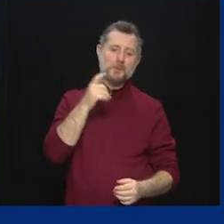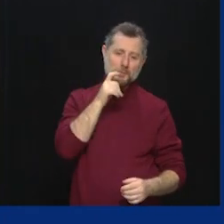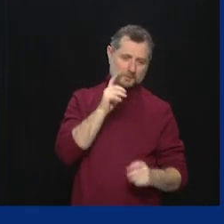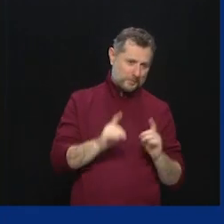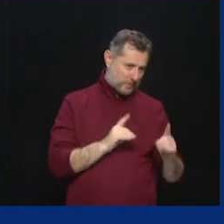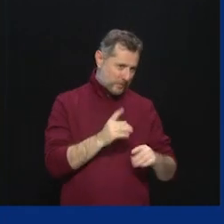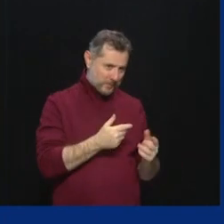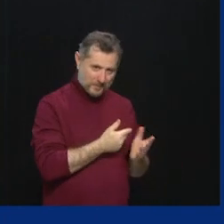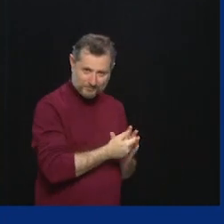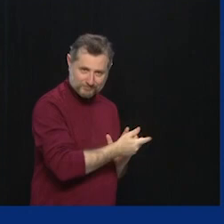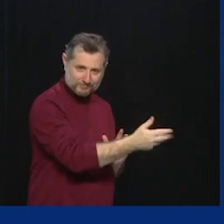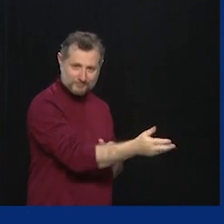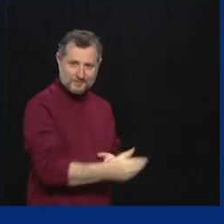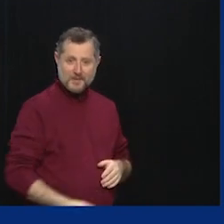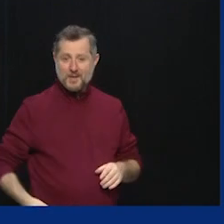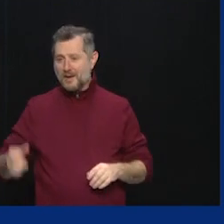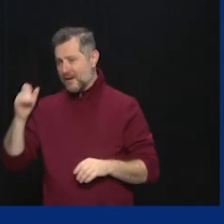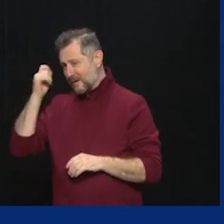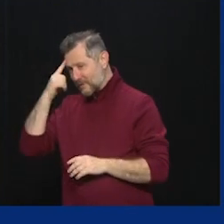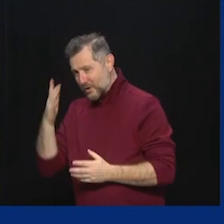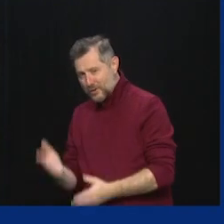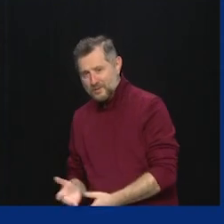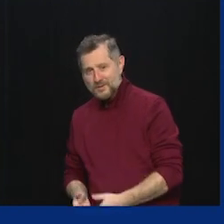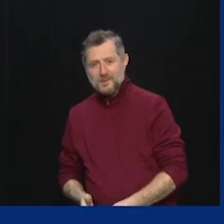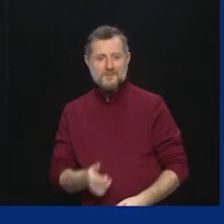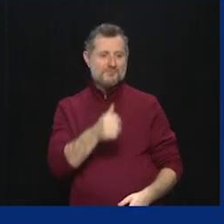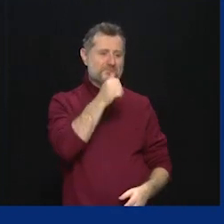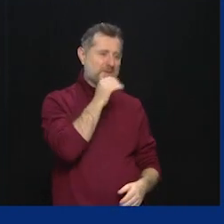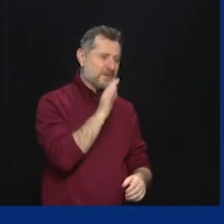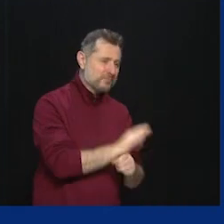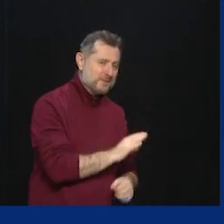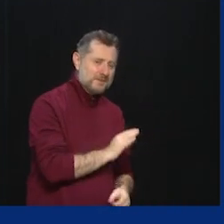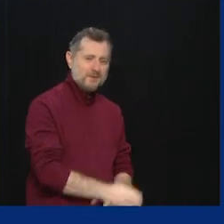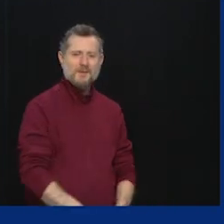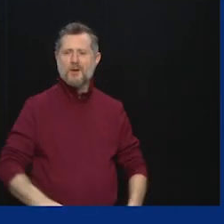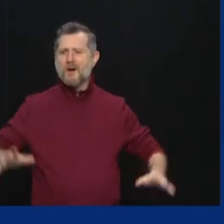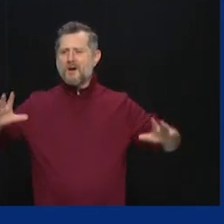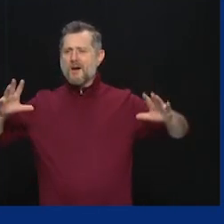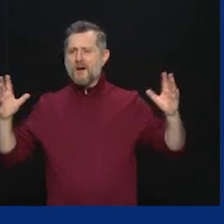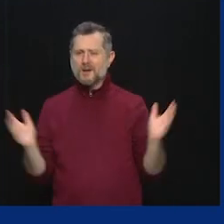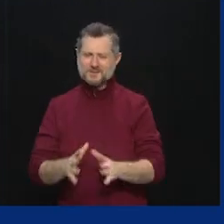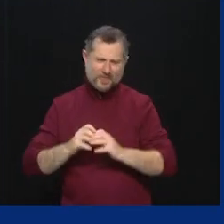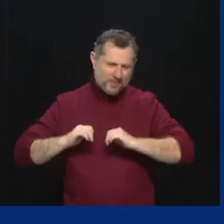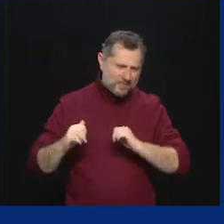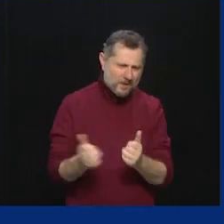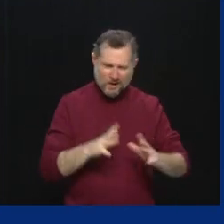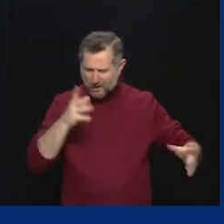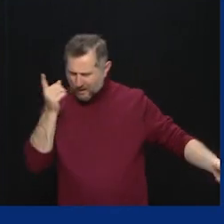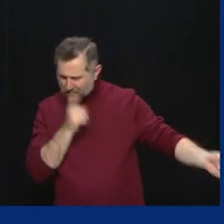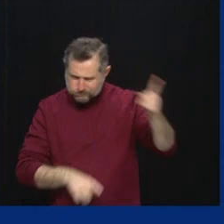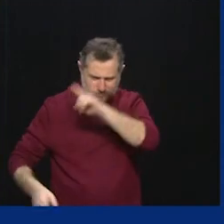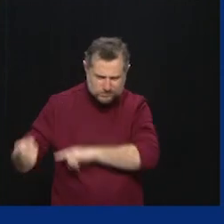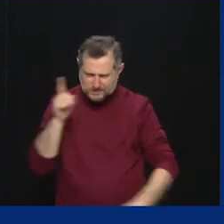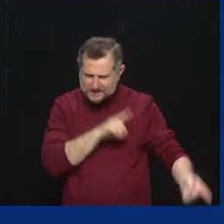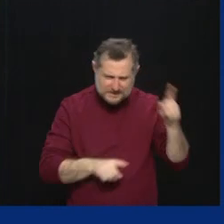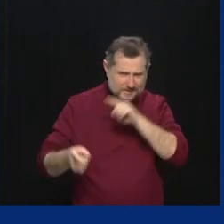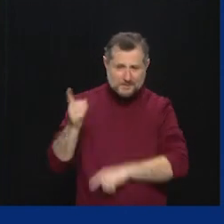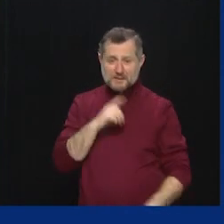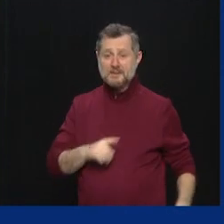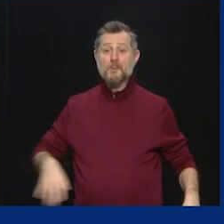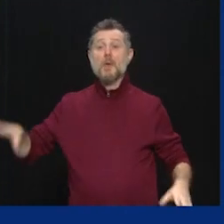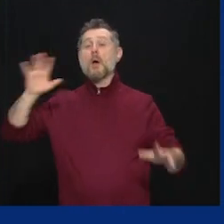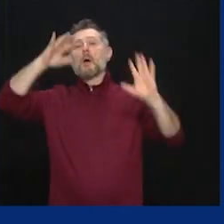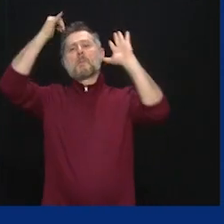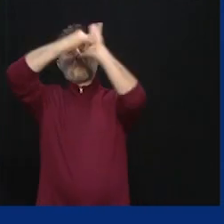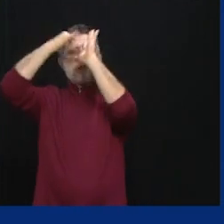government and private sector working collectively together, they thought and they said it couldn't be done, but we're all here today